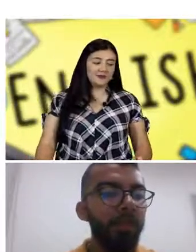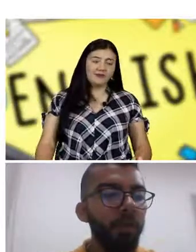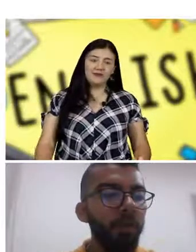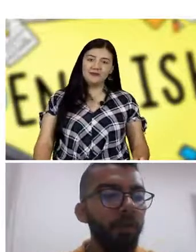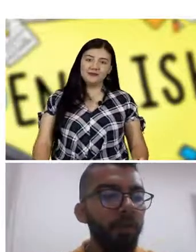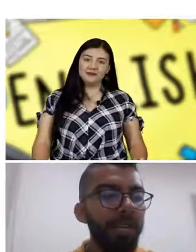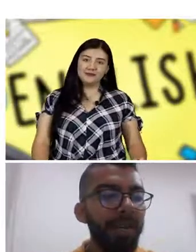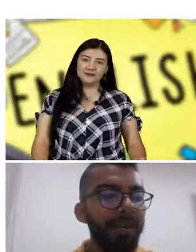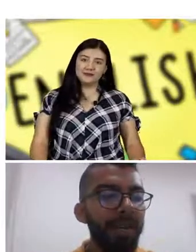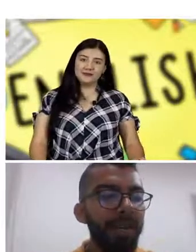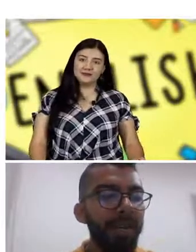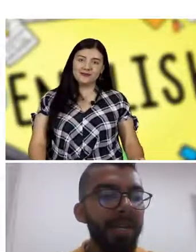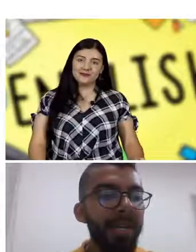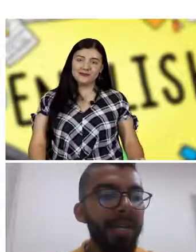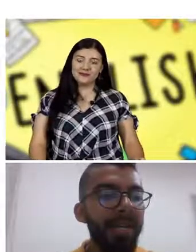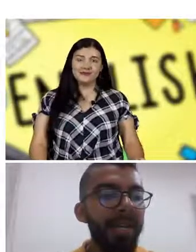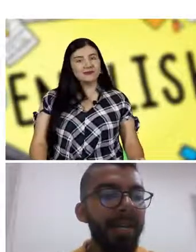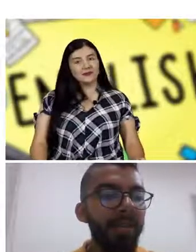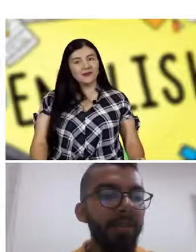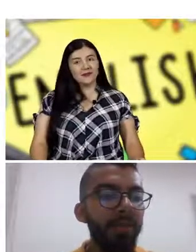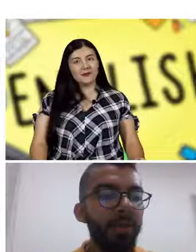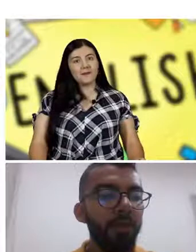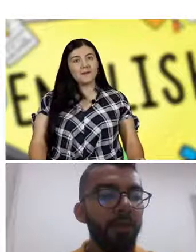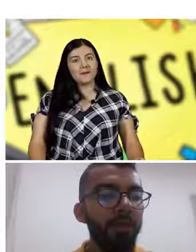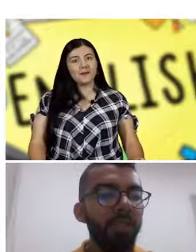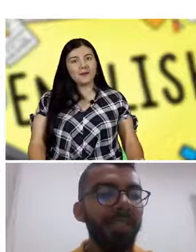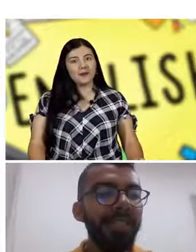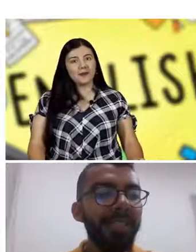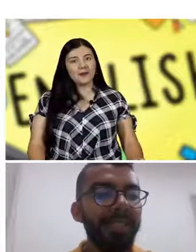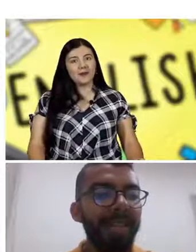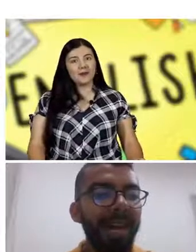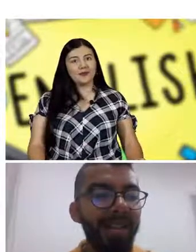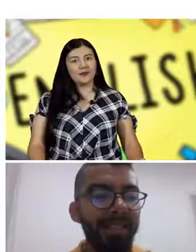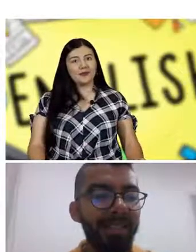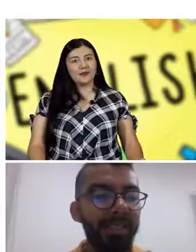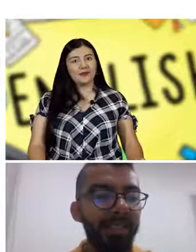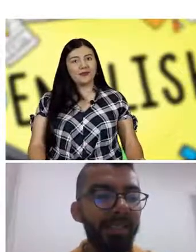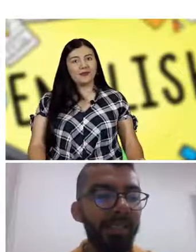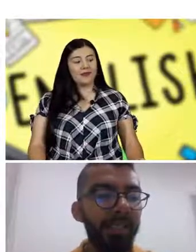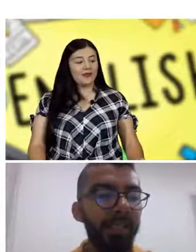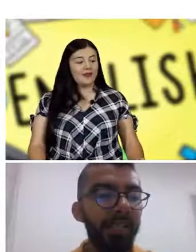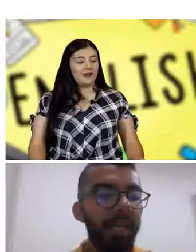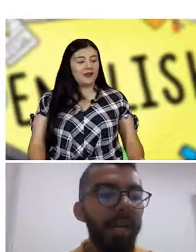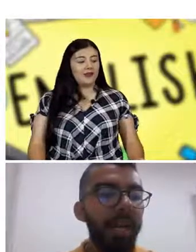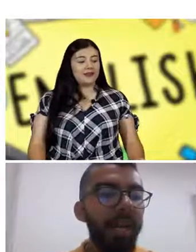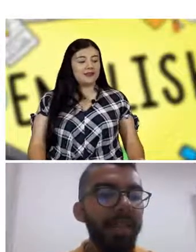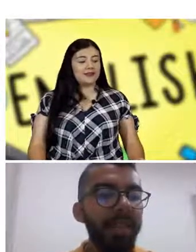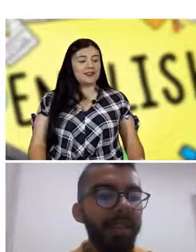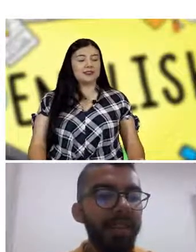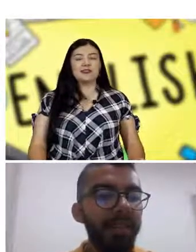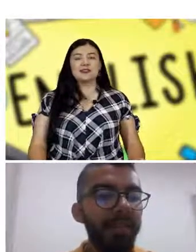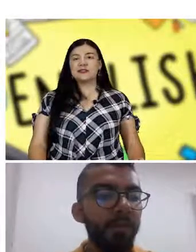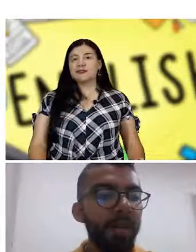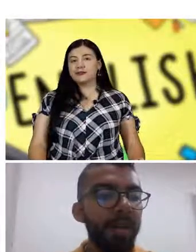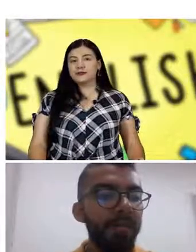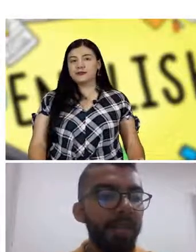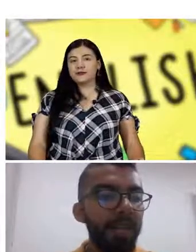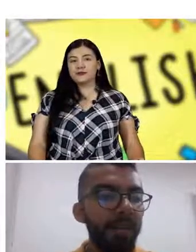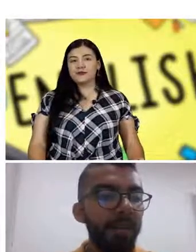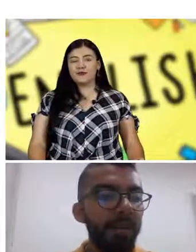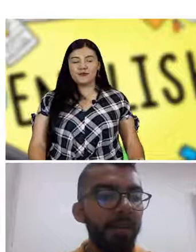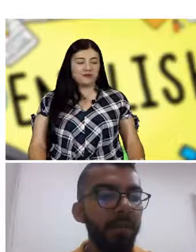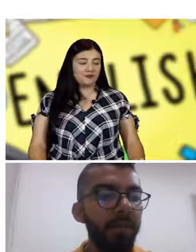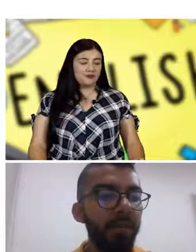The first one was Jimena, and the answer was thigh. And then we